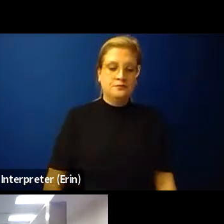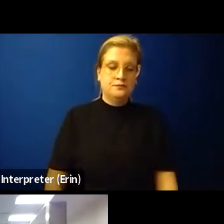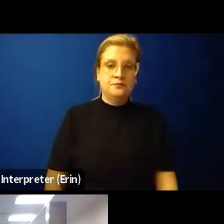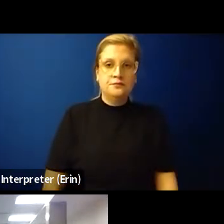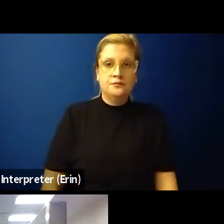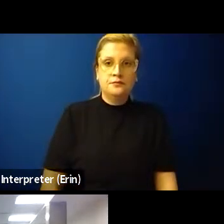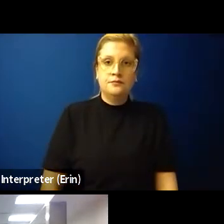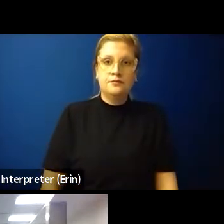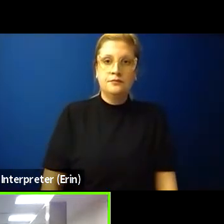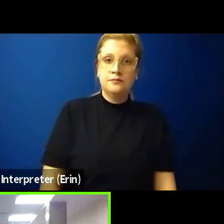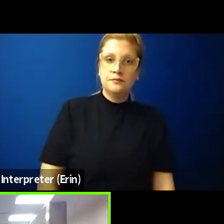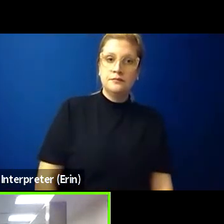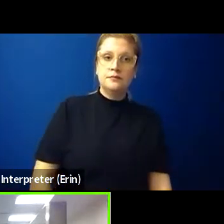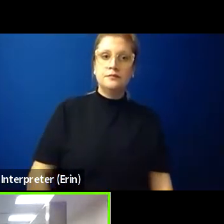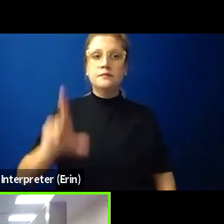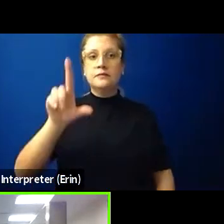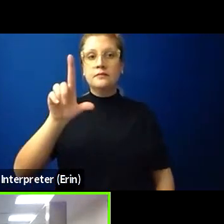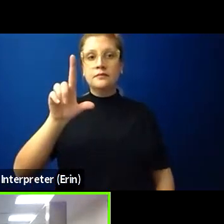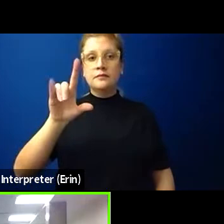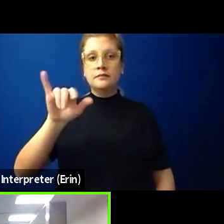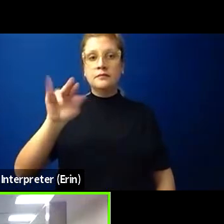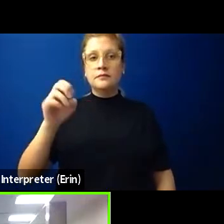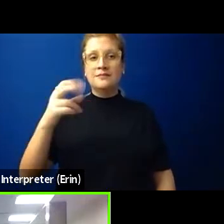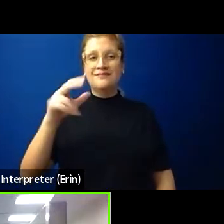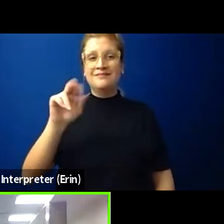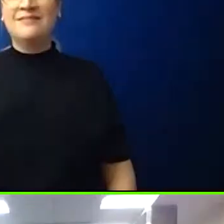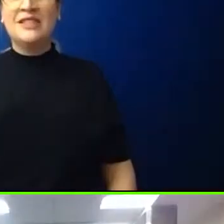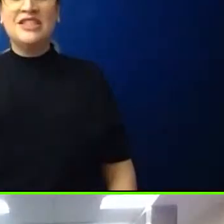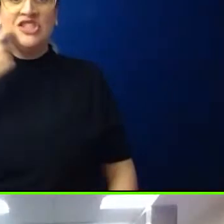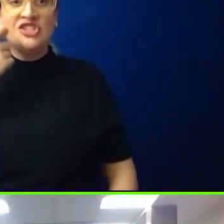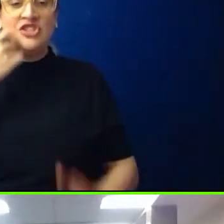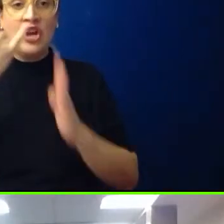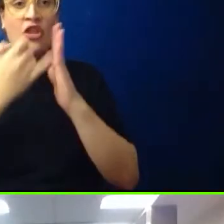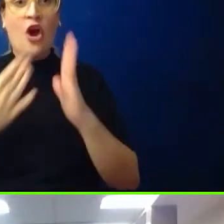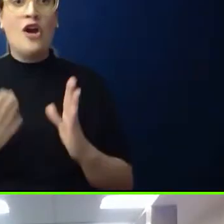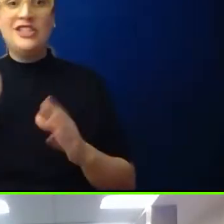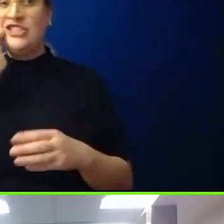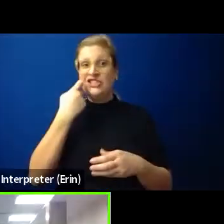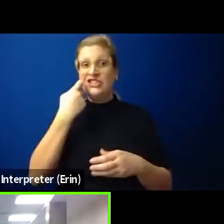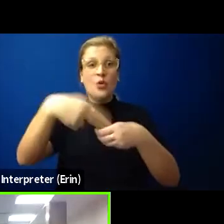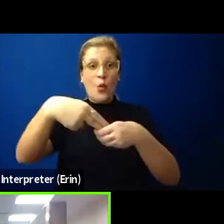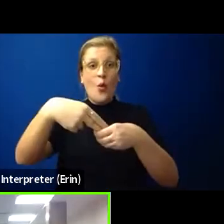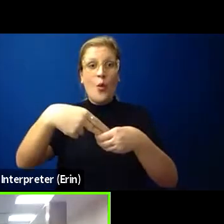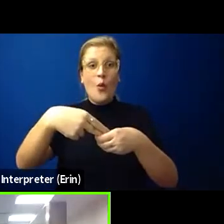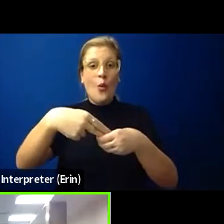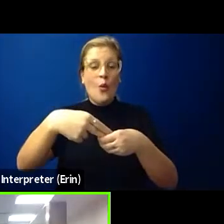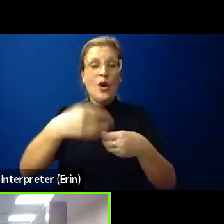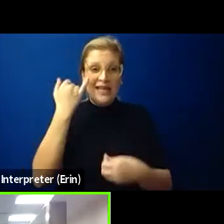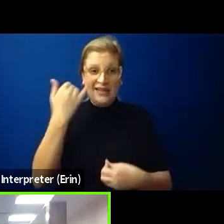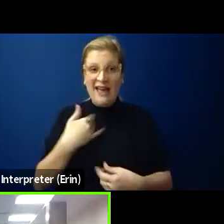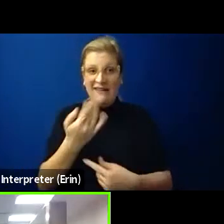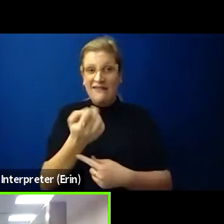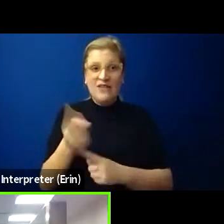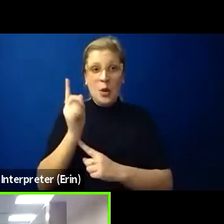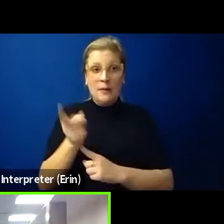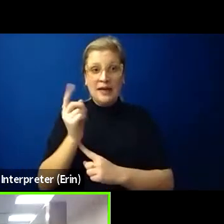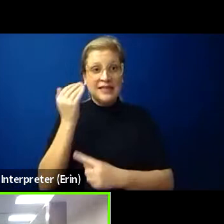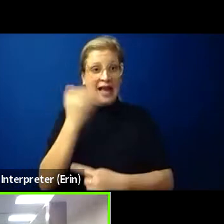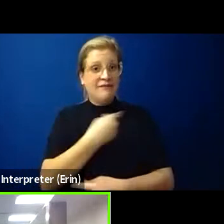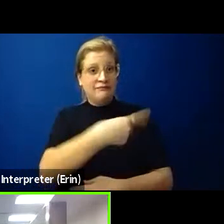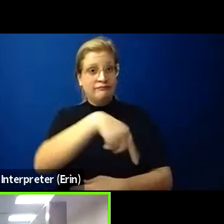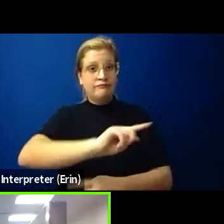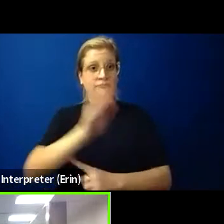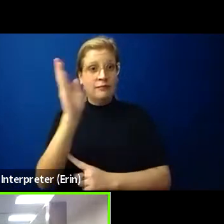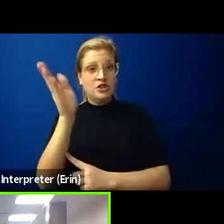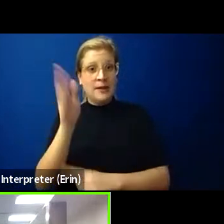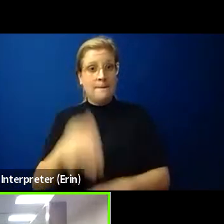Commissioner, Next, we just had the artist jump in. If we have a couple minutes just to have him present, and then we can